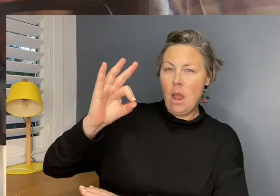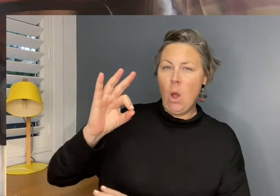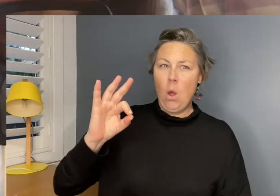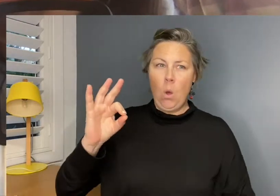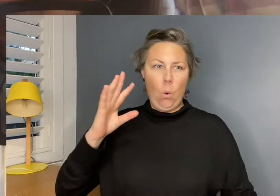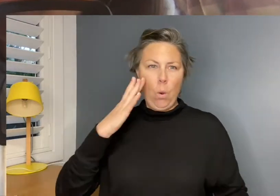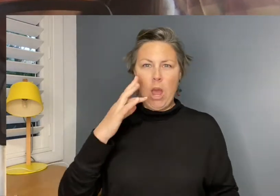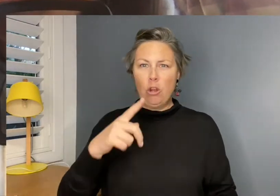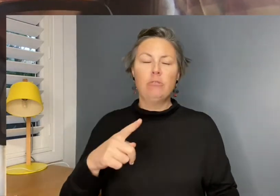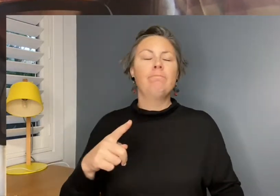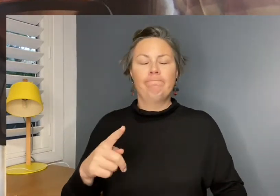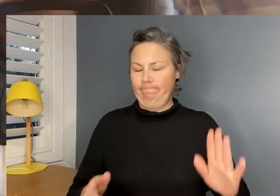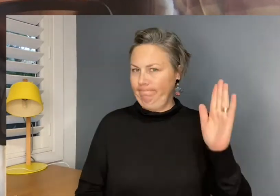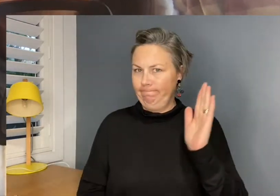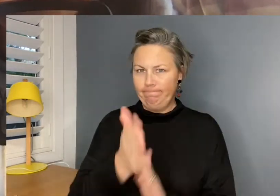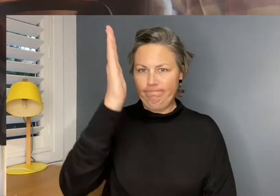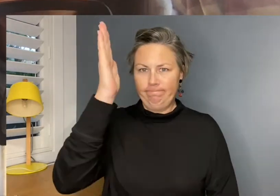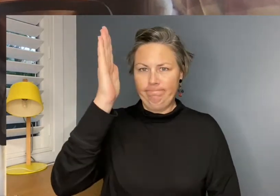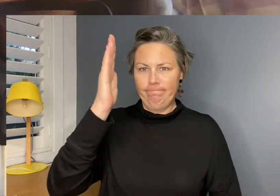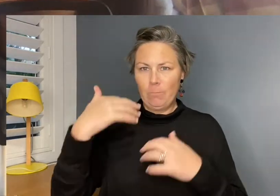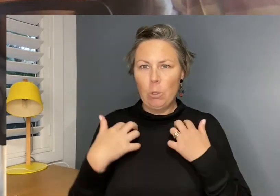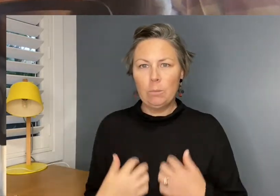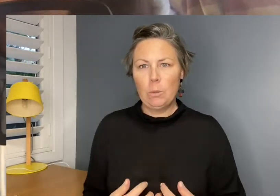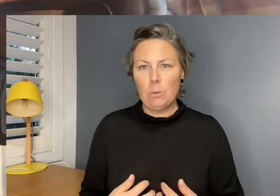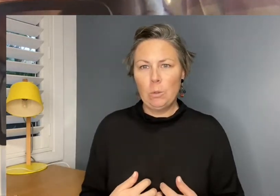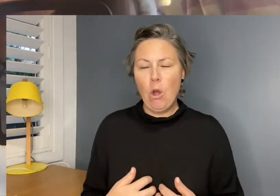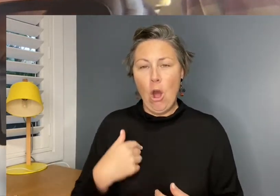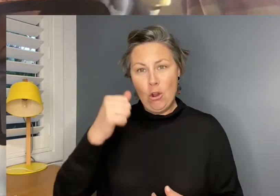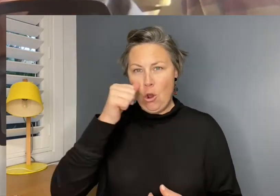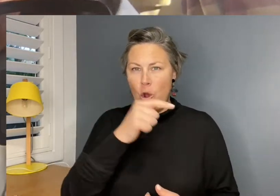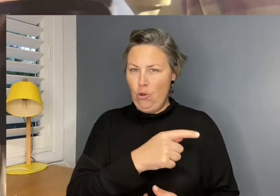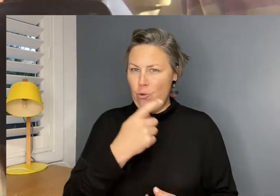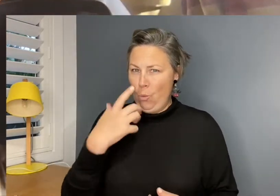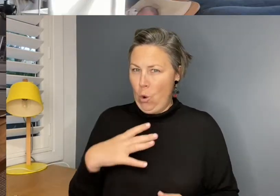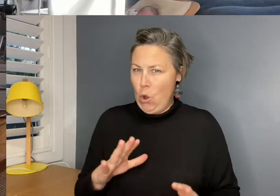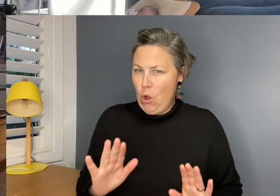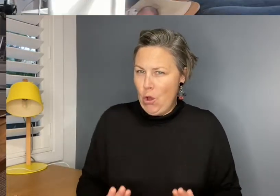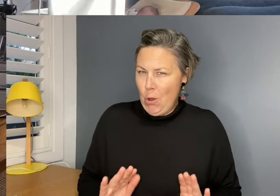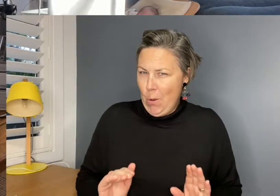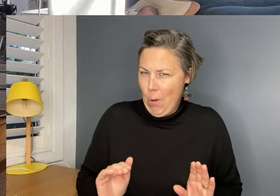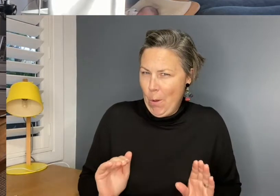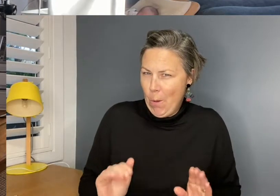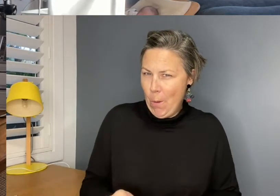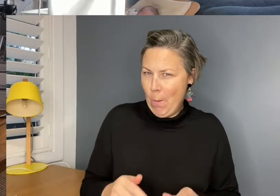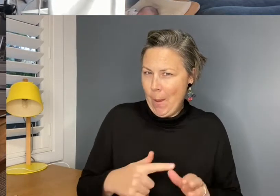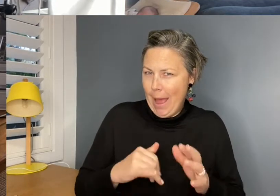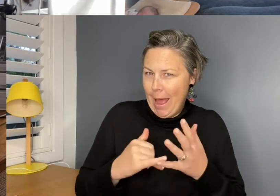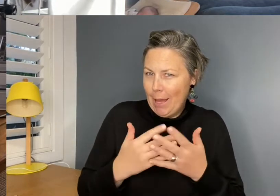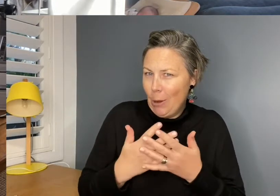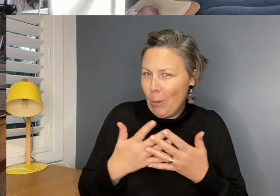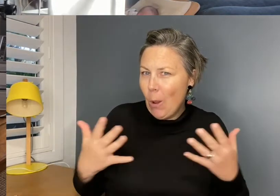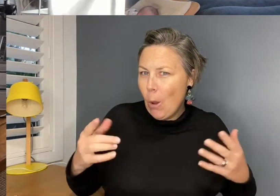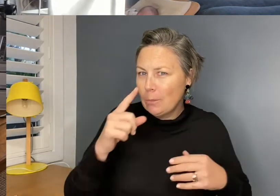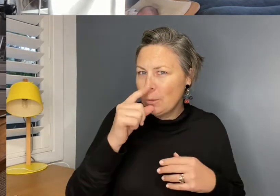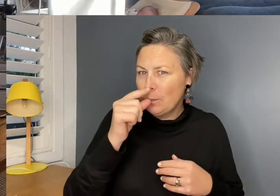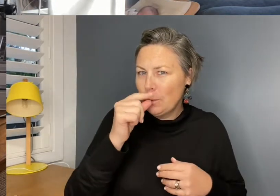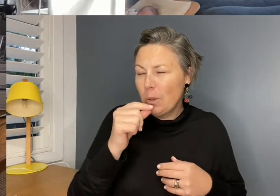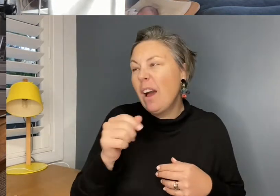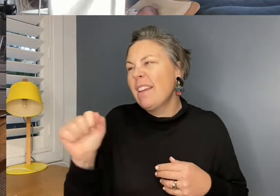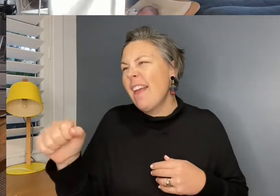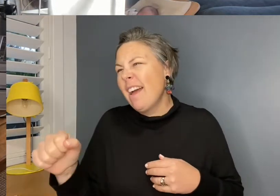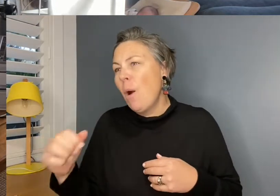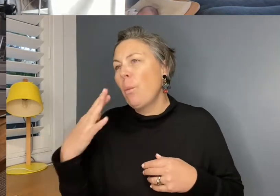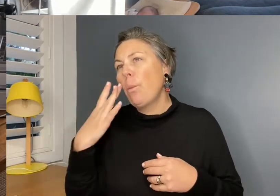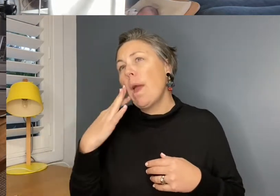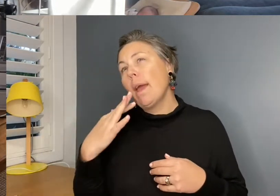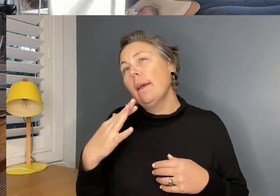like the shivering, jaw-shattering pain stage. You're like, I'm literally going to pop this baby out on the floor in like